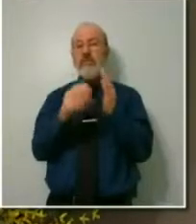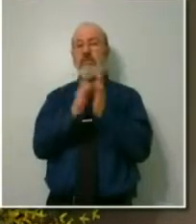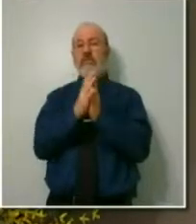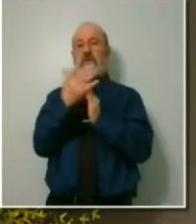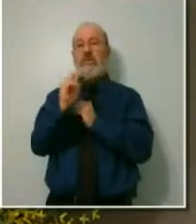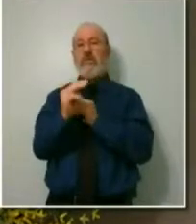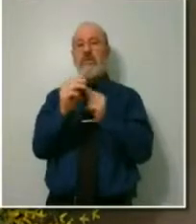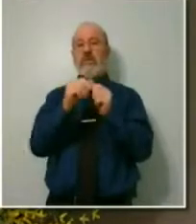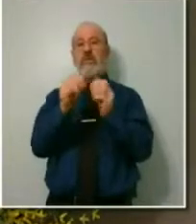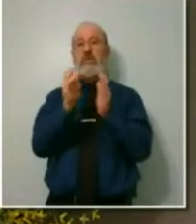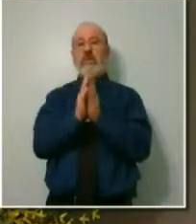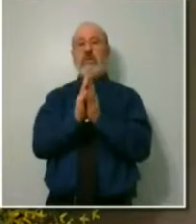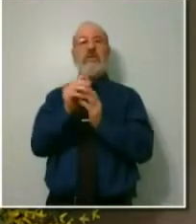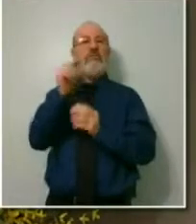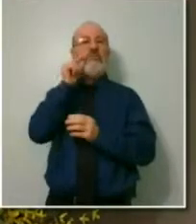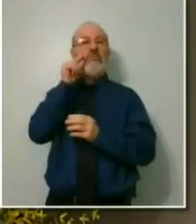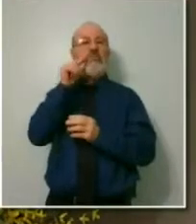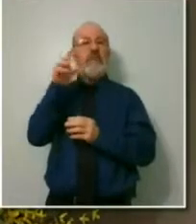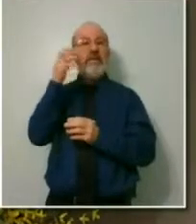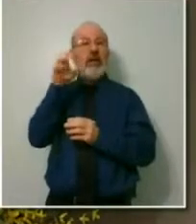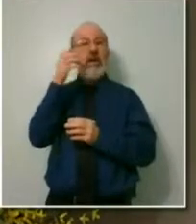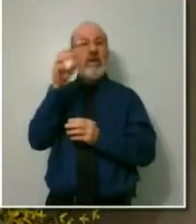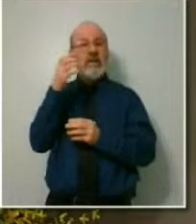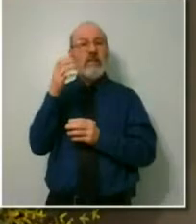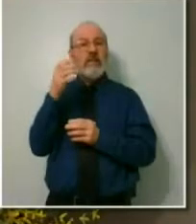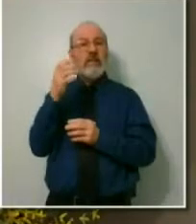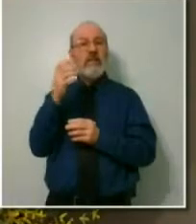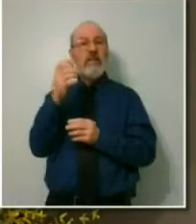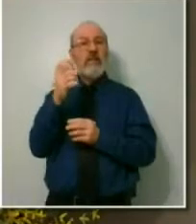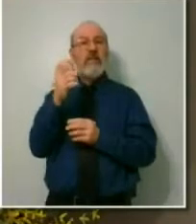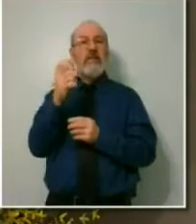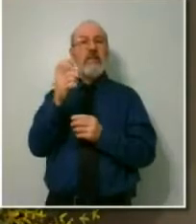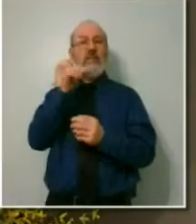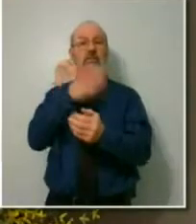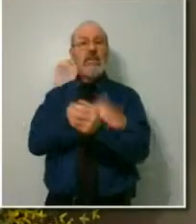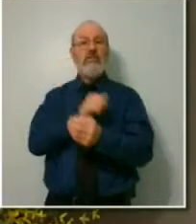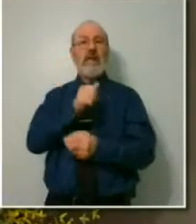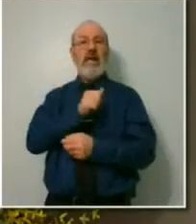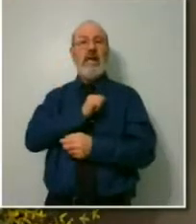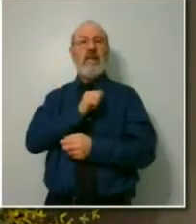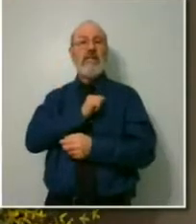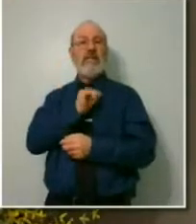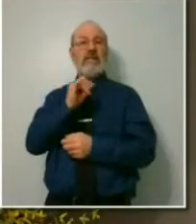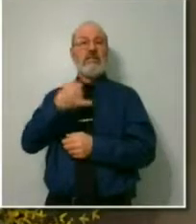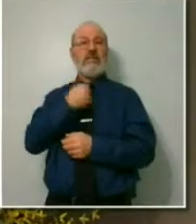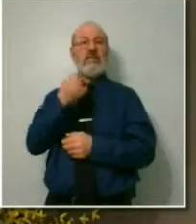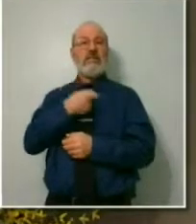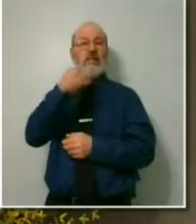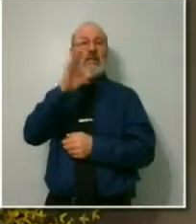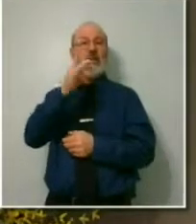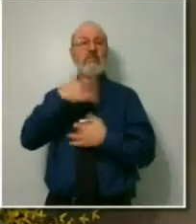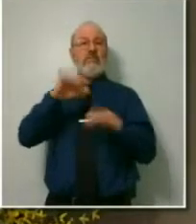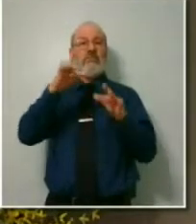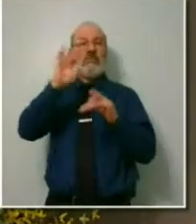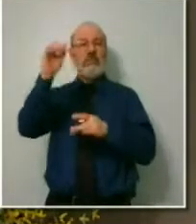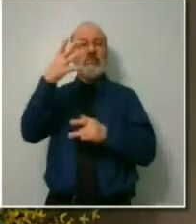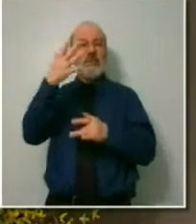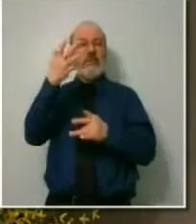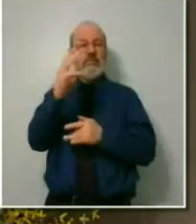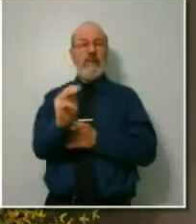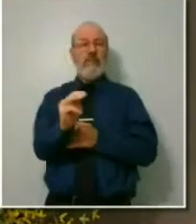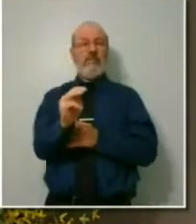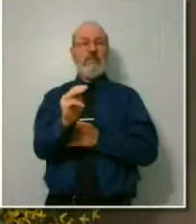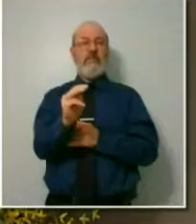for George and Colleen Johnson and their girls, Elisa and Joy, and God's mercy and grace to them. And